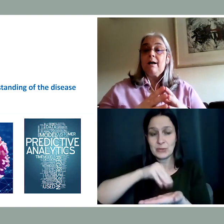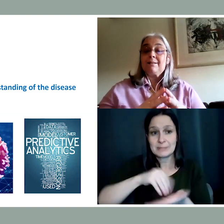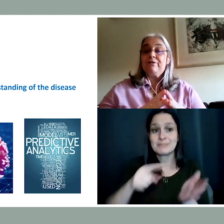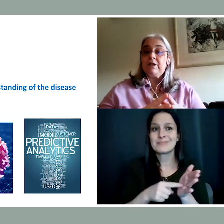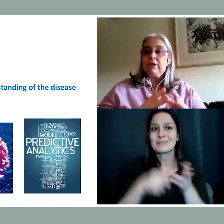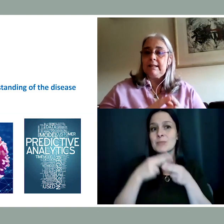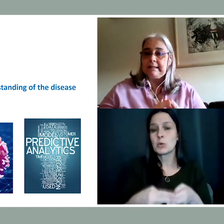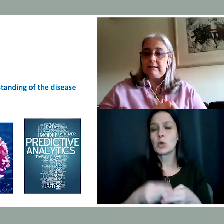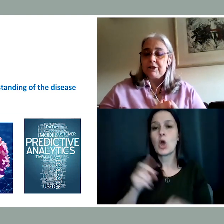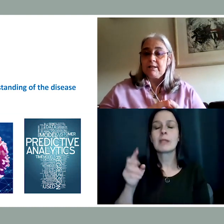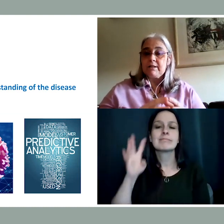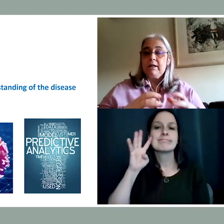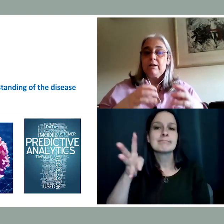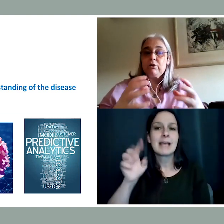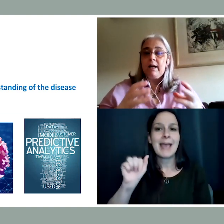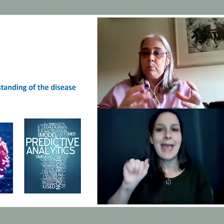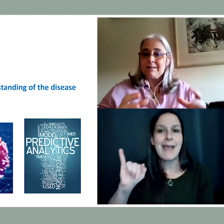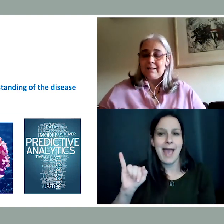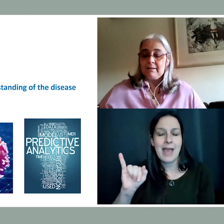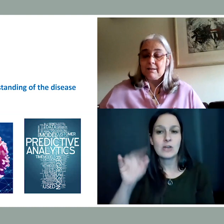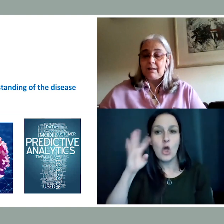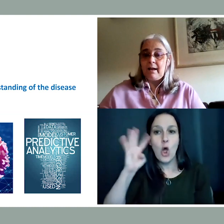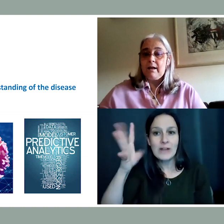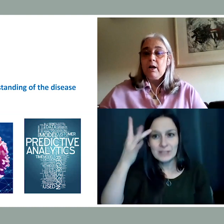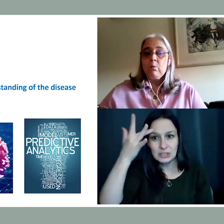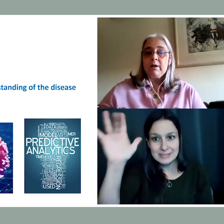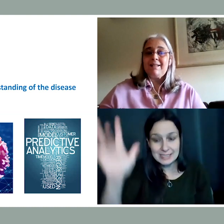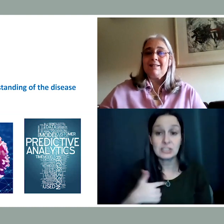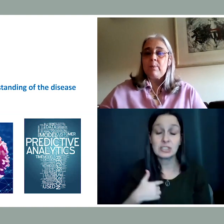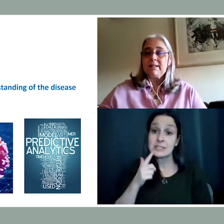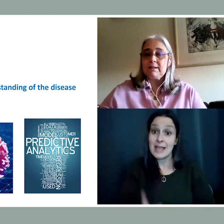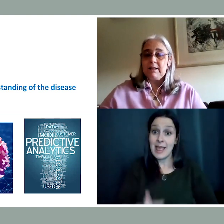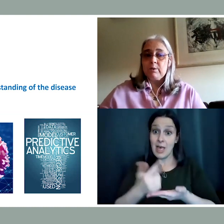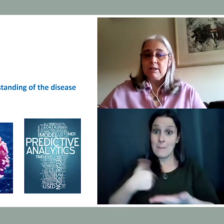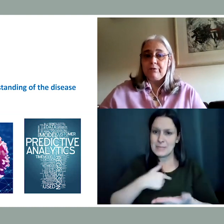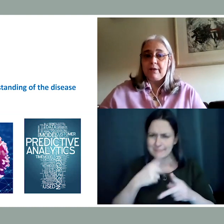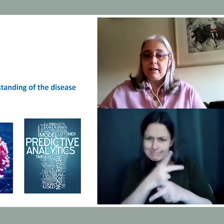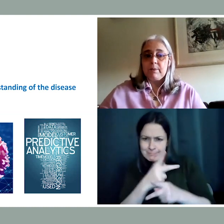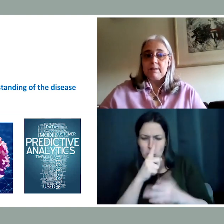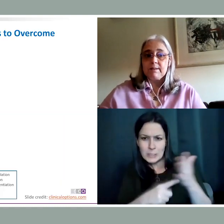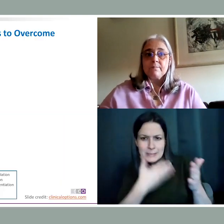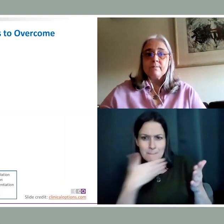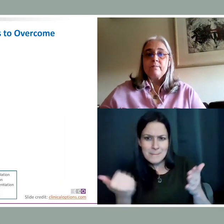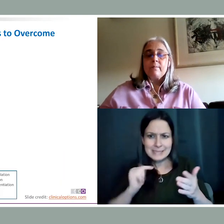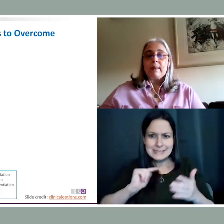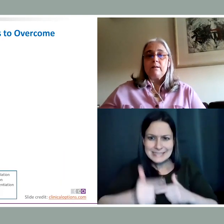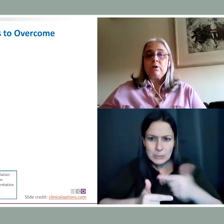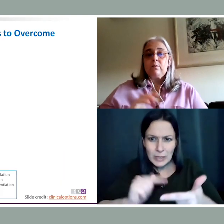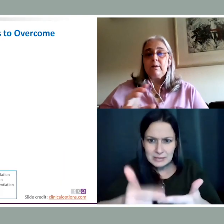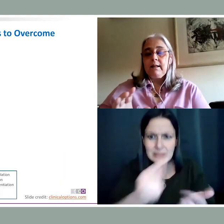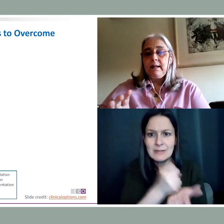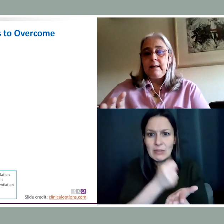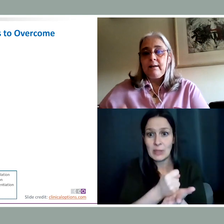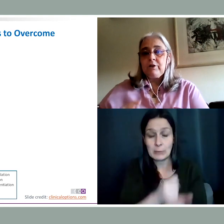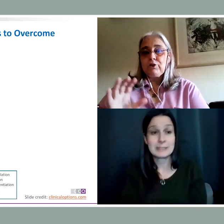call artificial intelligence, to help us understand what is the best sequence of therapies.